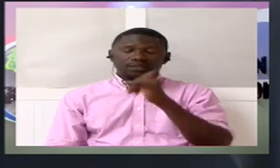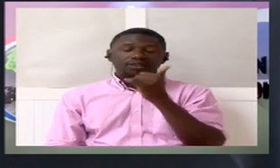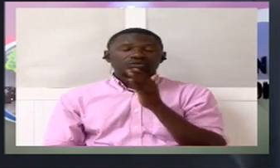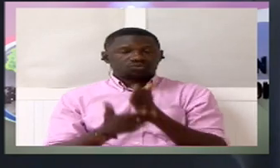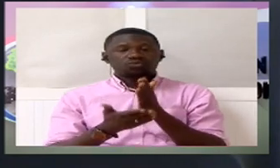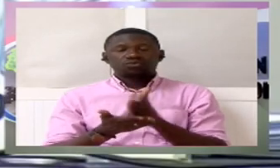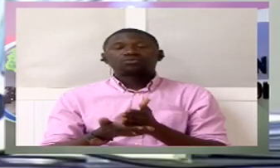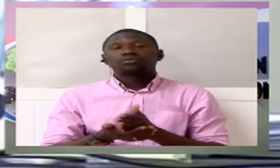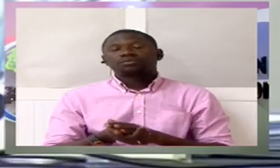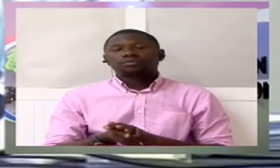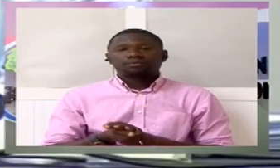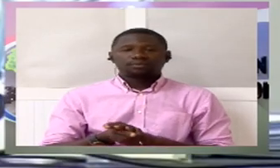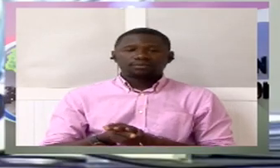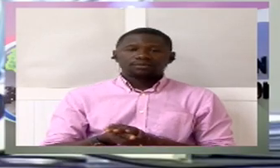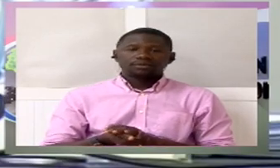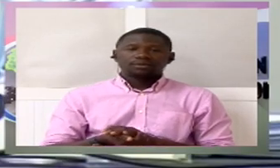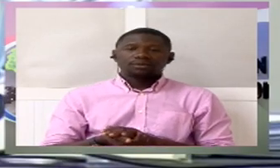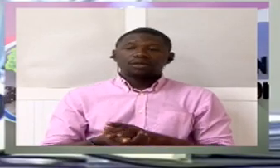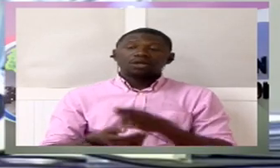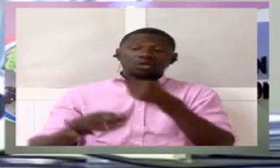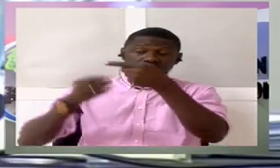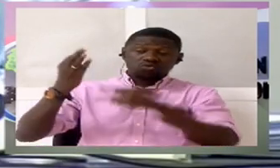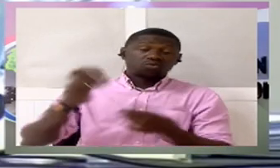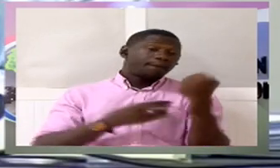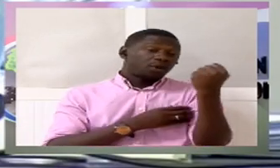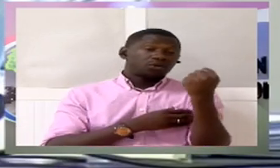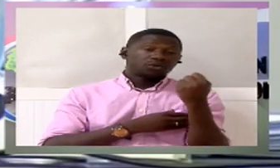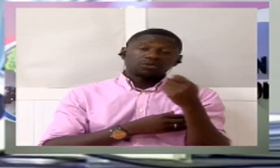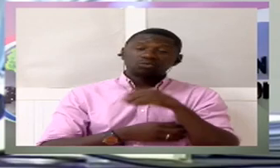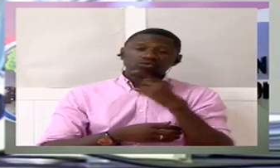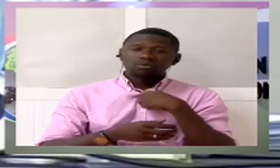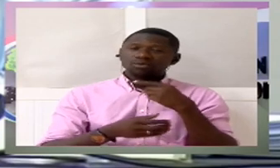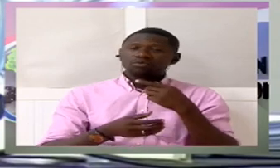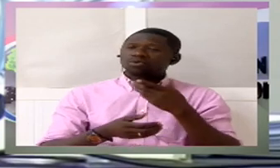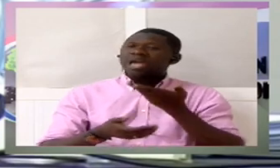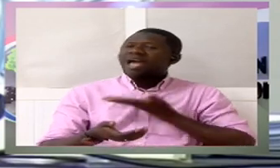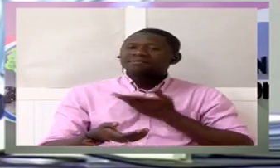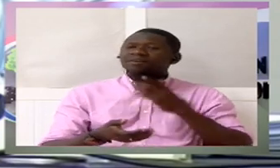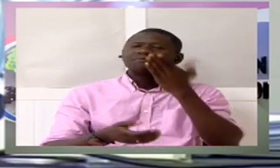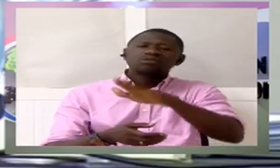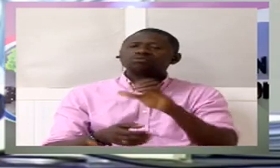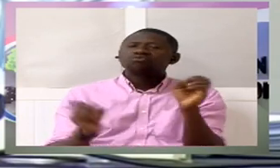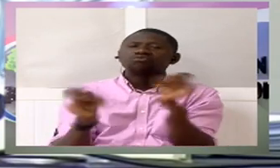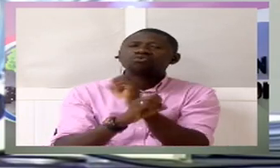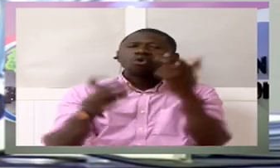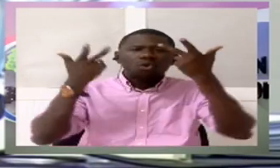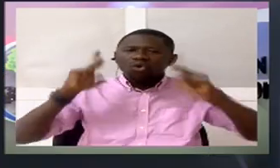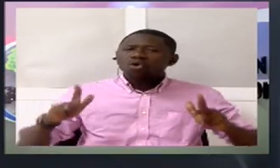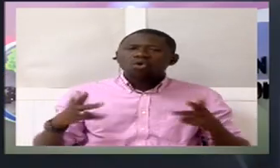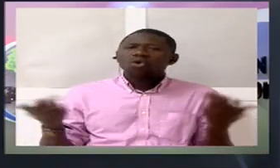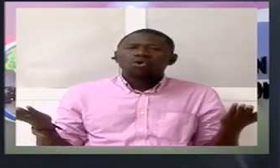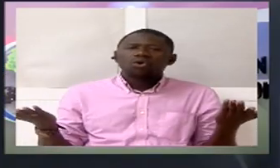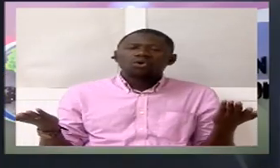Yes, that's true. And those powers did not derive from any law. And was symbol mambo na lua wo luato.